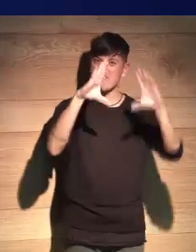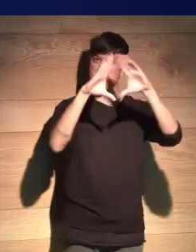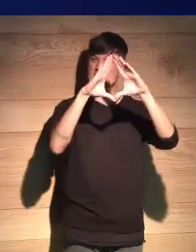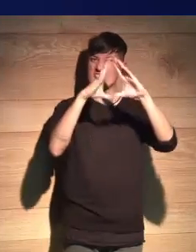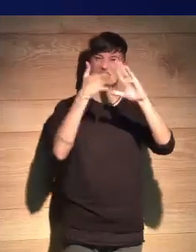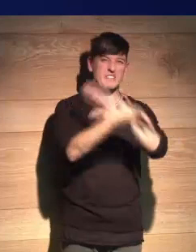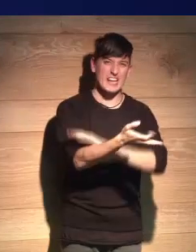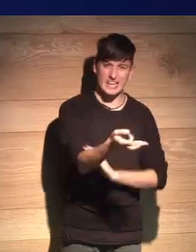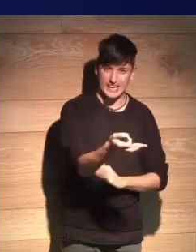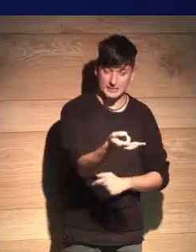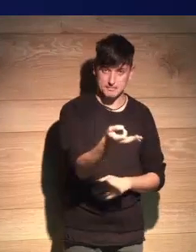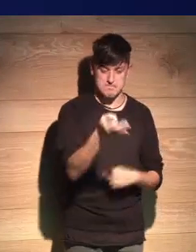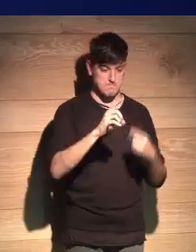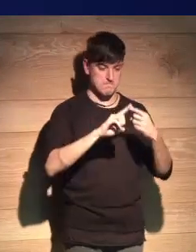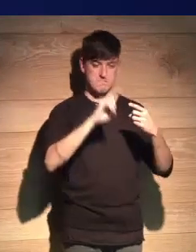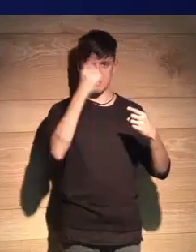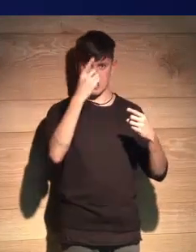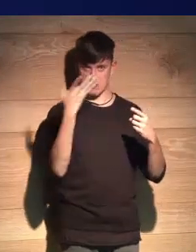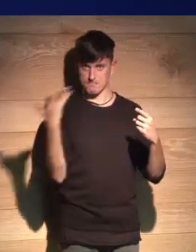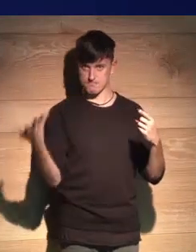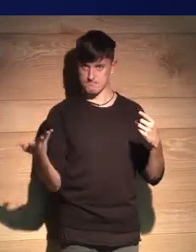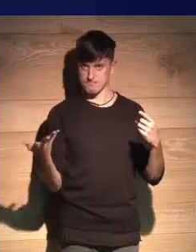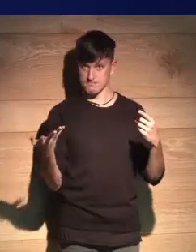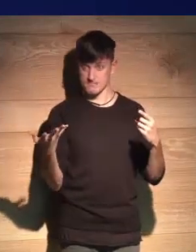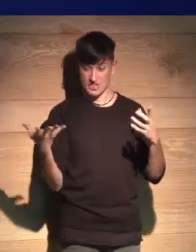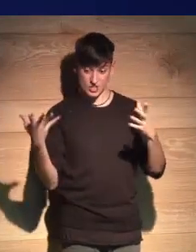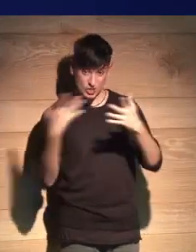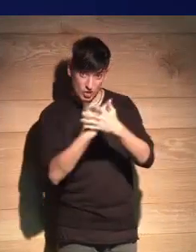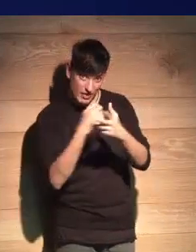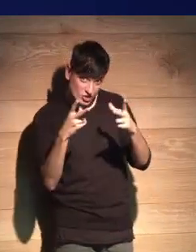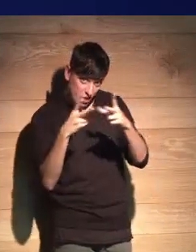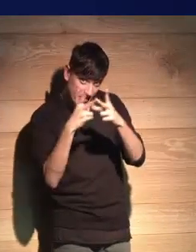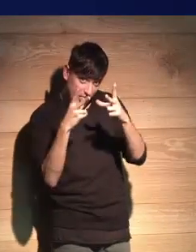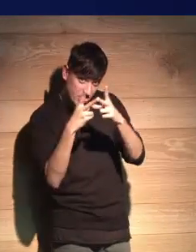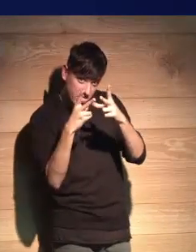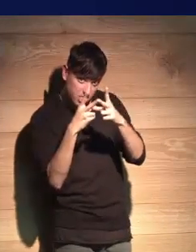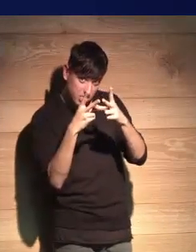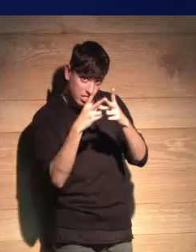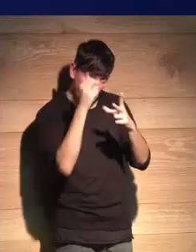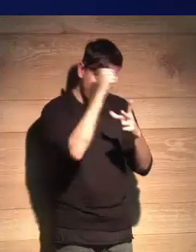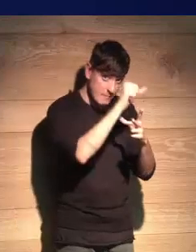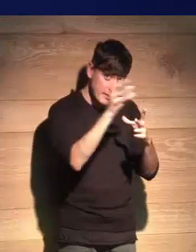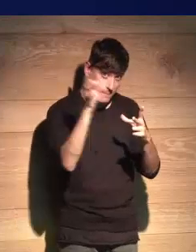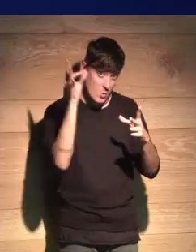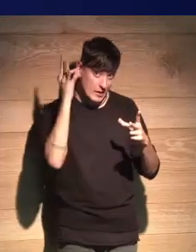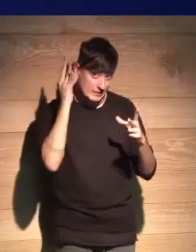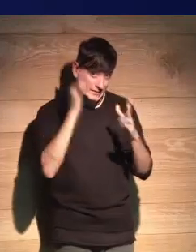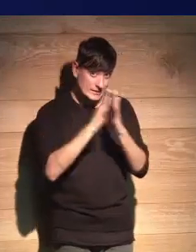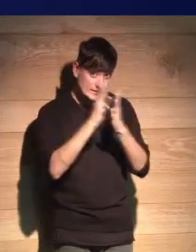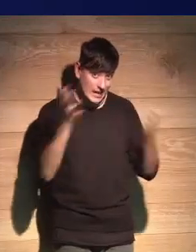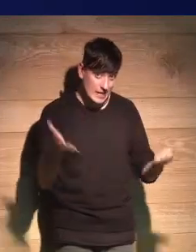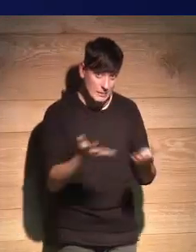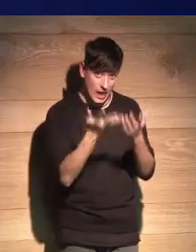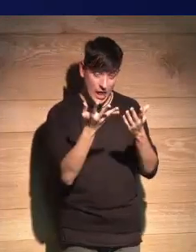What feminist science involves or implies is to involve society at